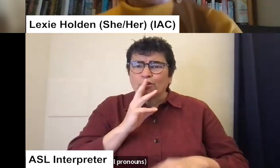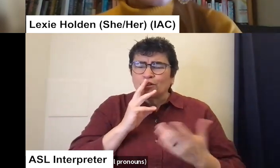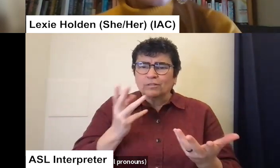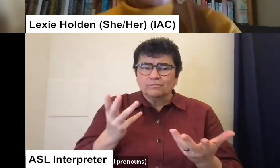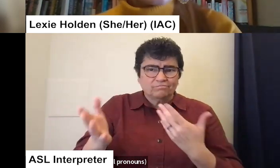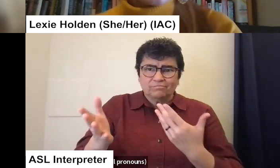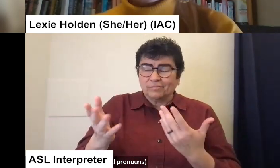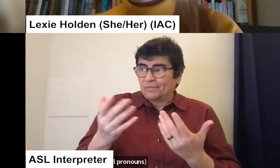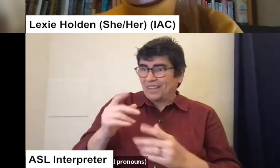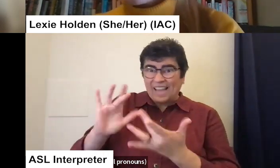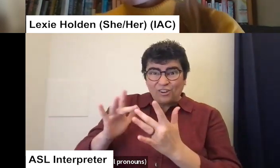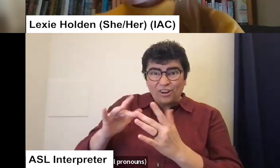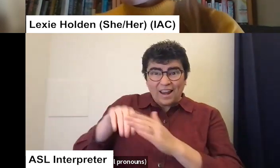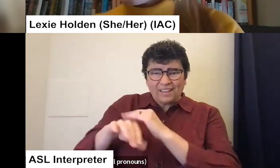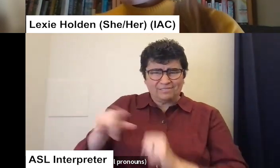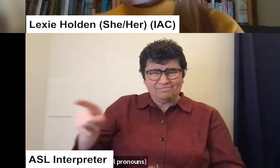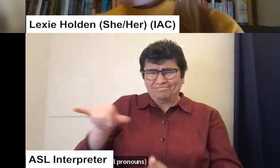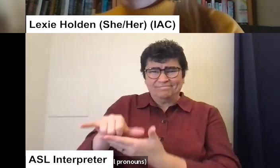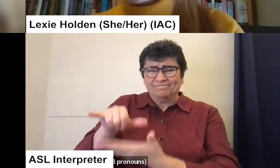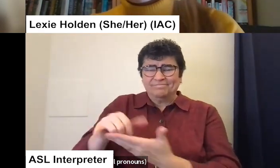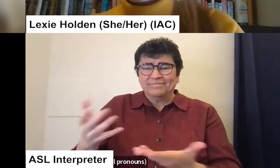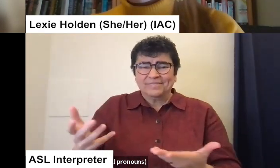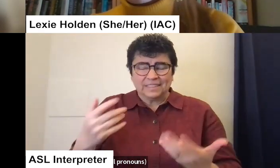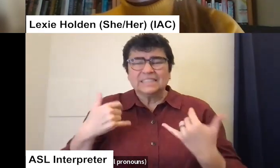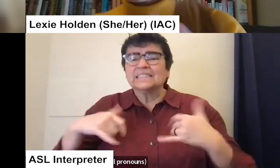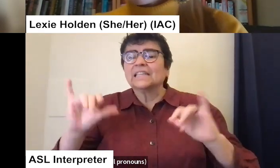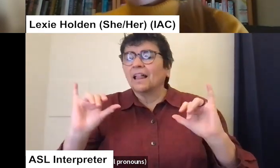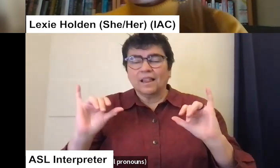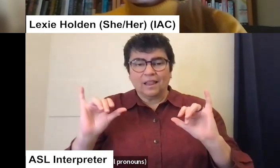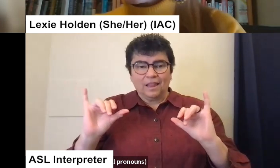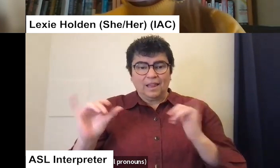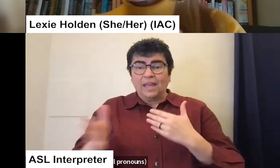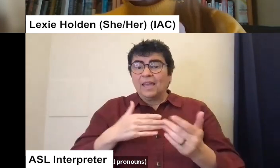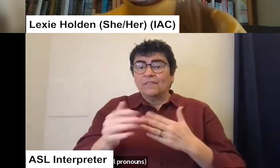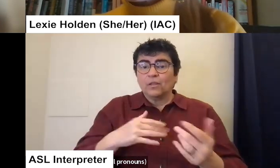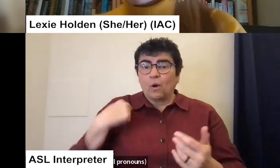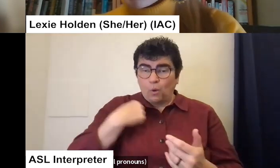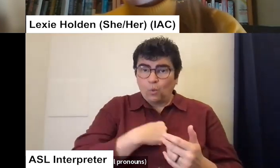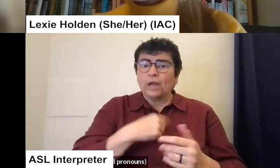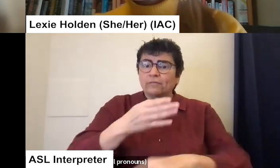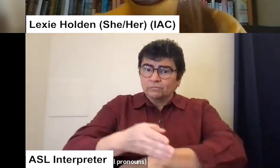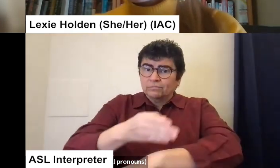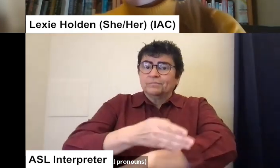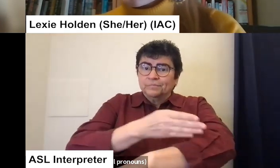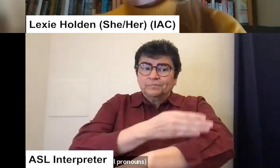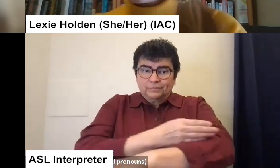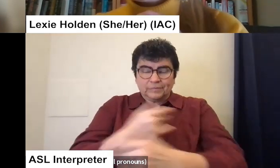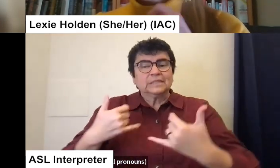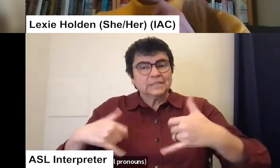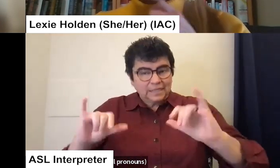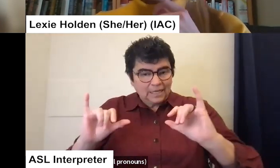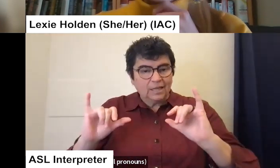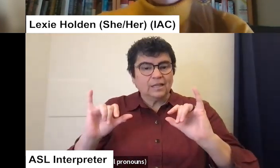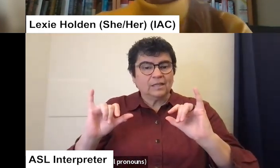internet access. So these are absolutely still there. Even though we've made some great strides, there are